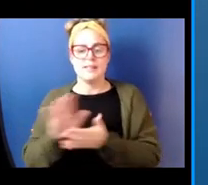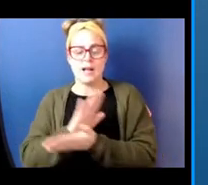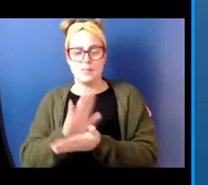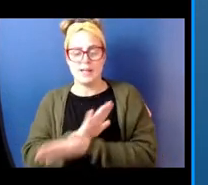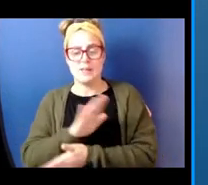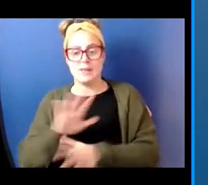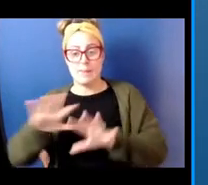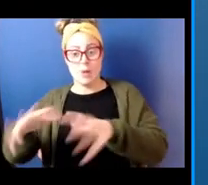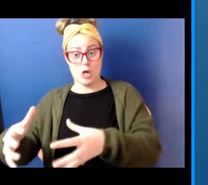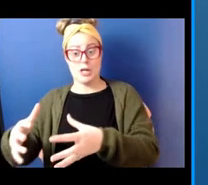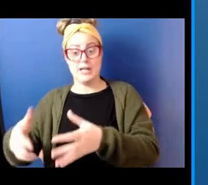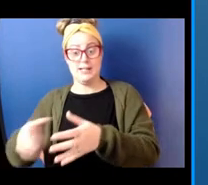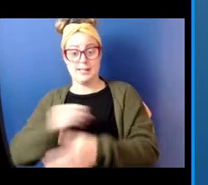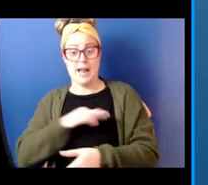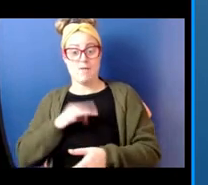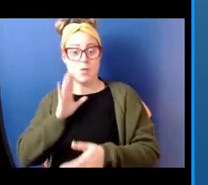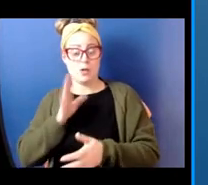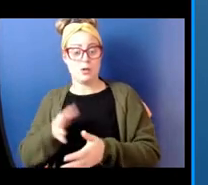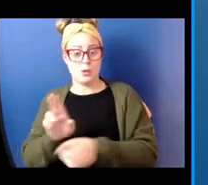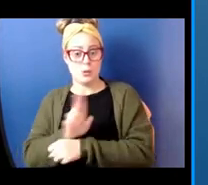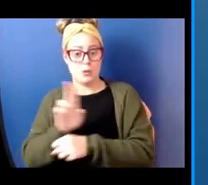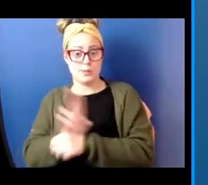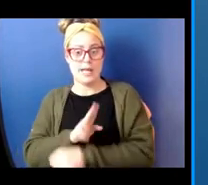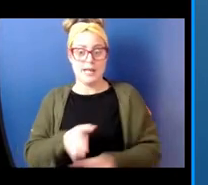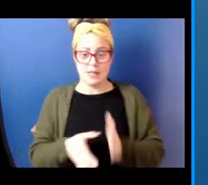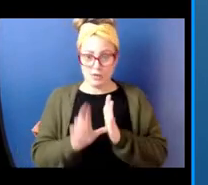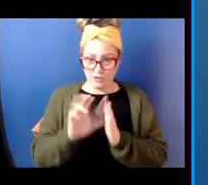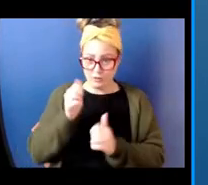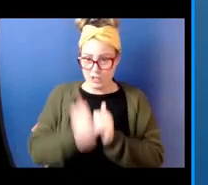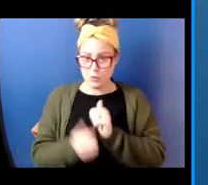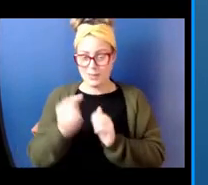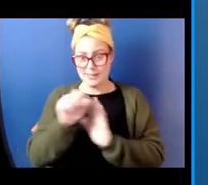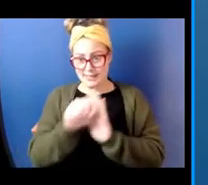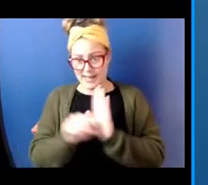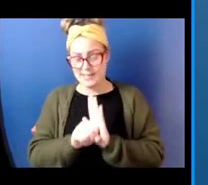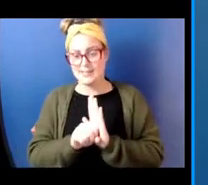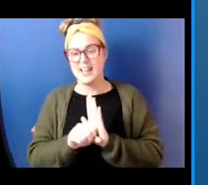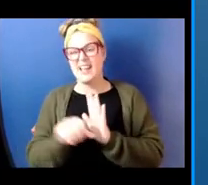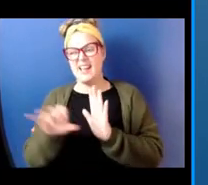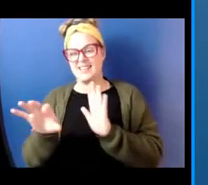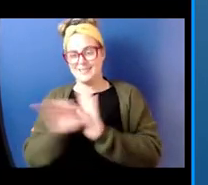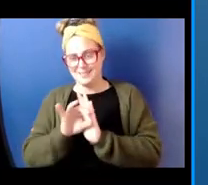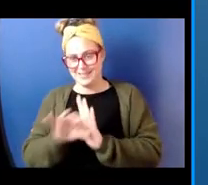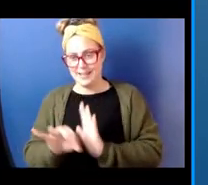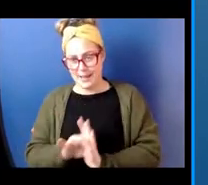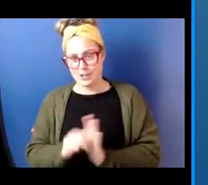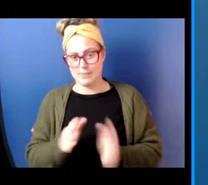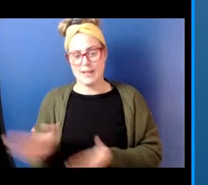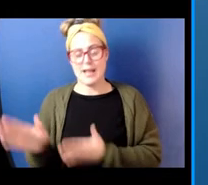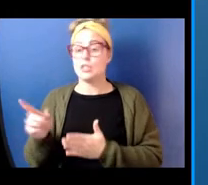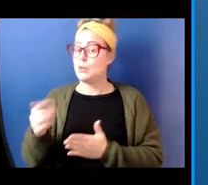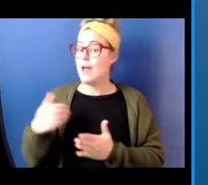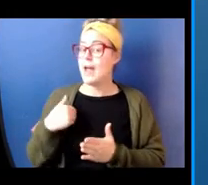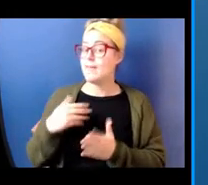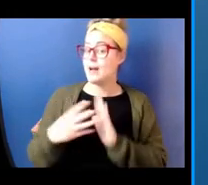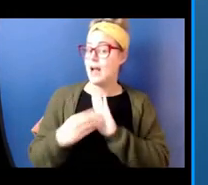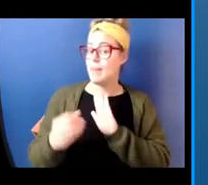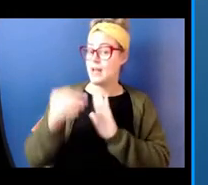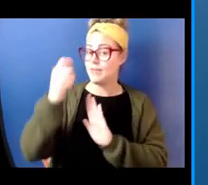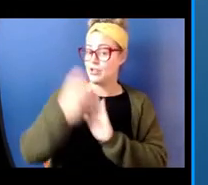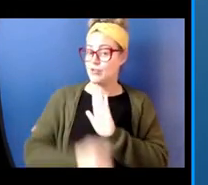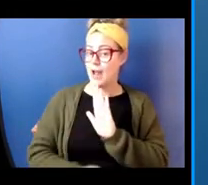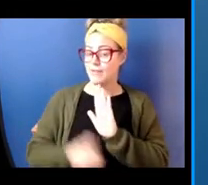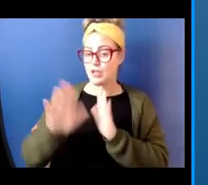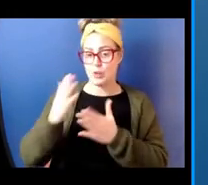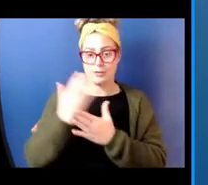they review each State's delegate selection plan you have a copy of the draft checklist in your materials staff will be